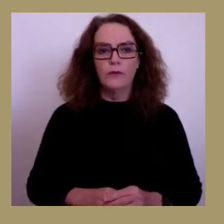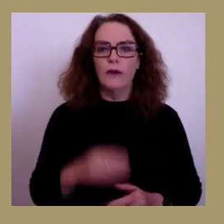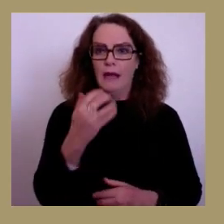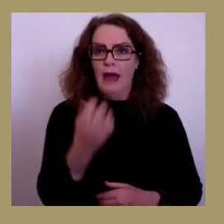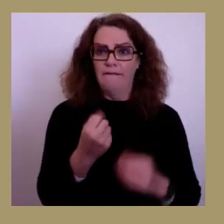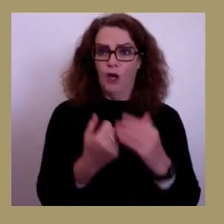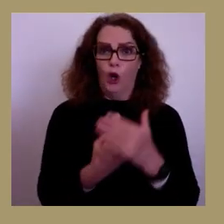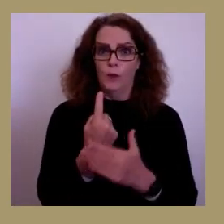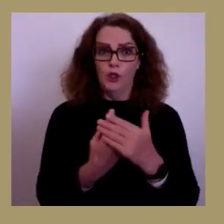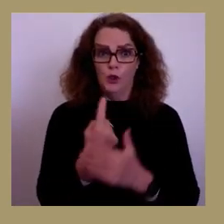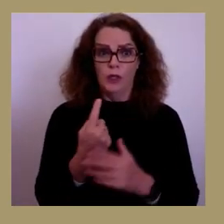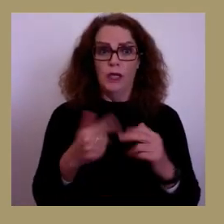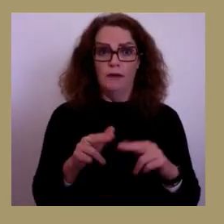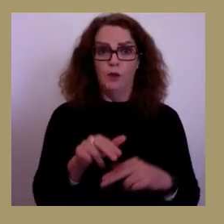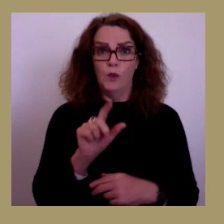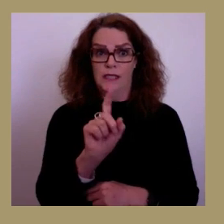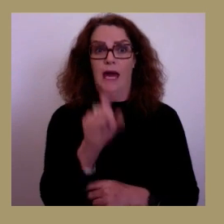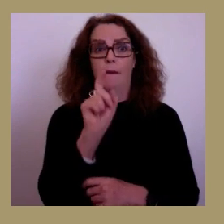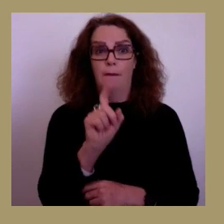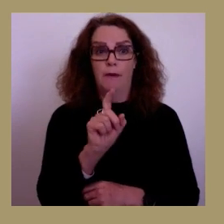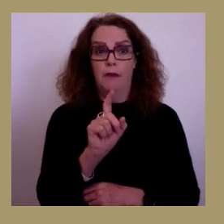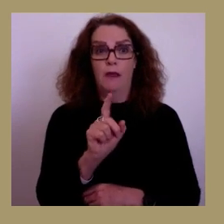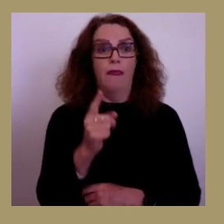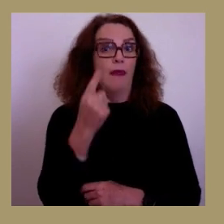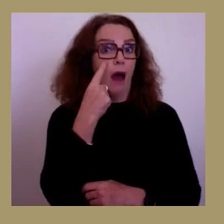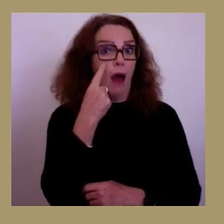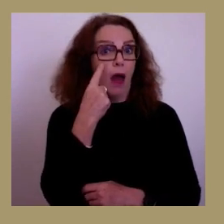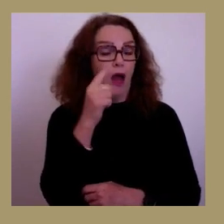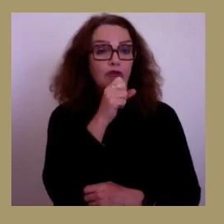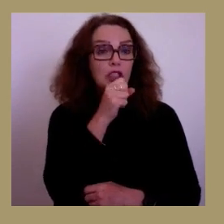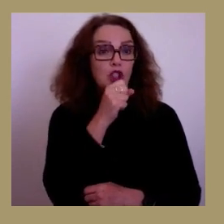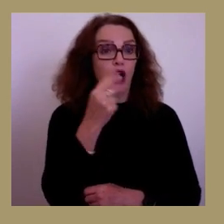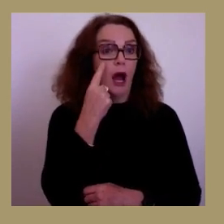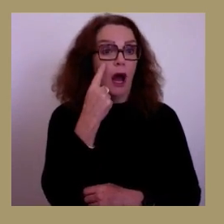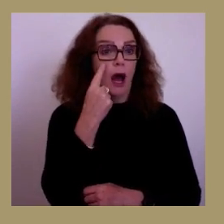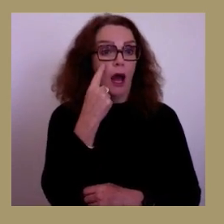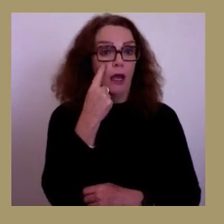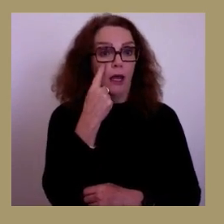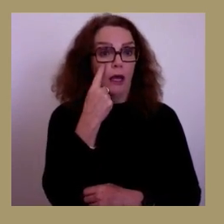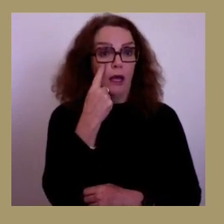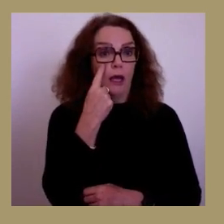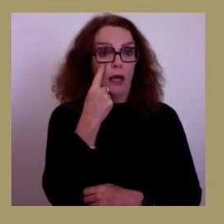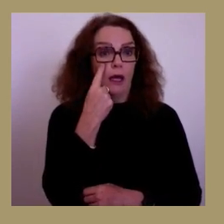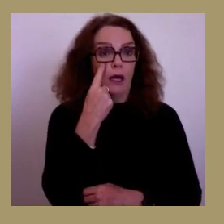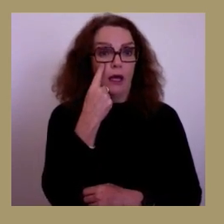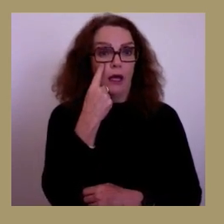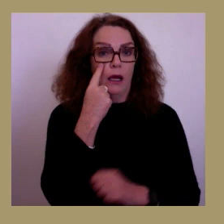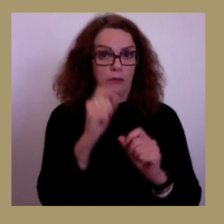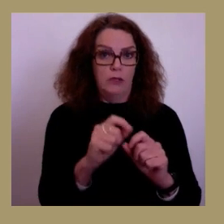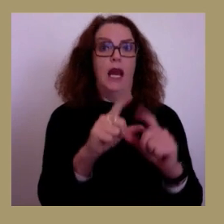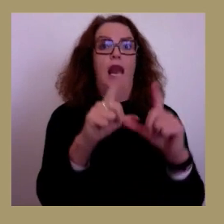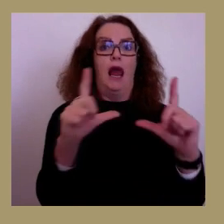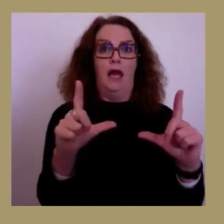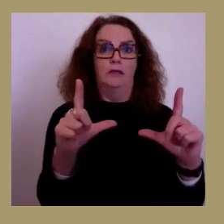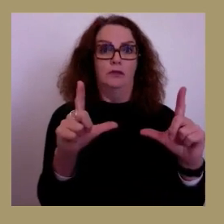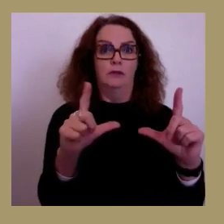by tapping this orange eye icon, which will be displayed shortly, is to enlarge the QR code also as